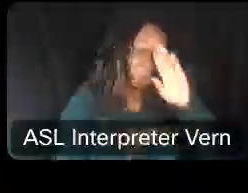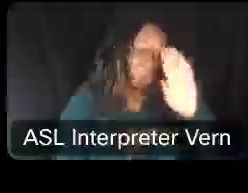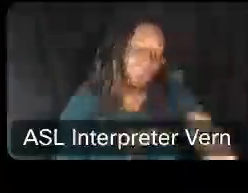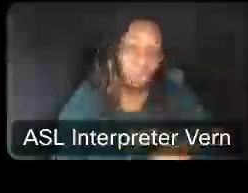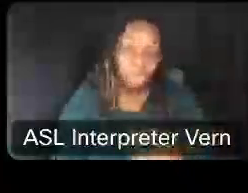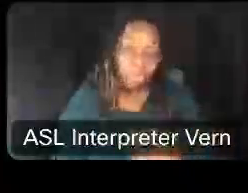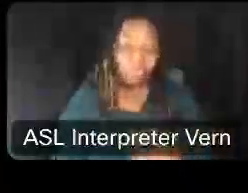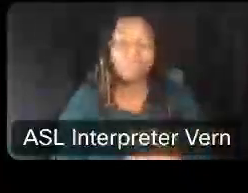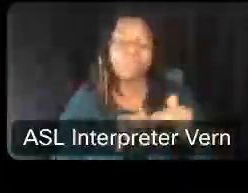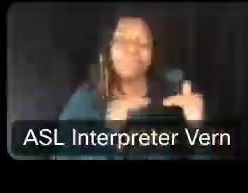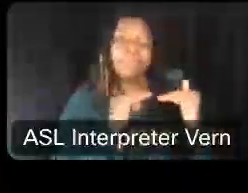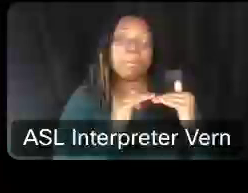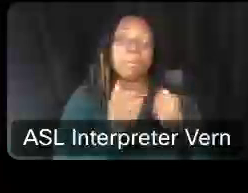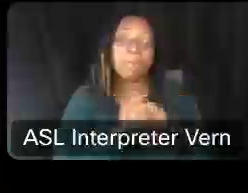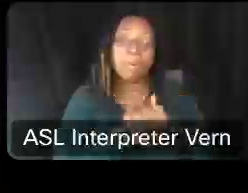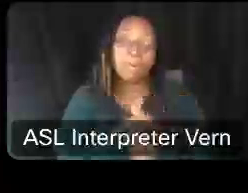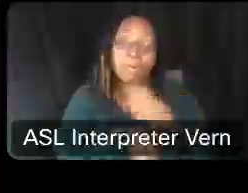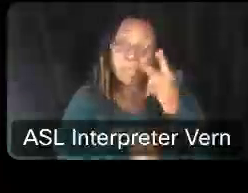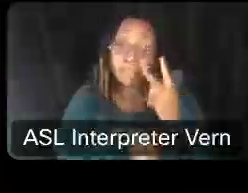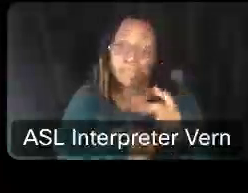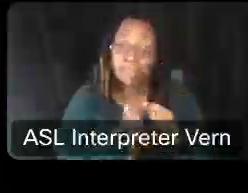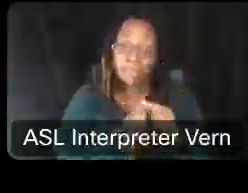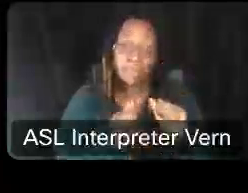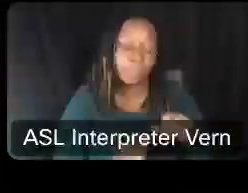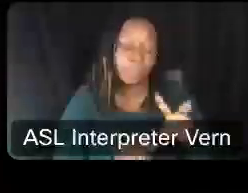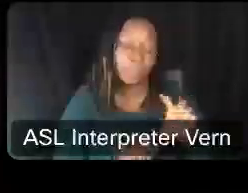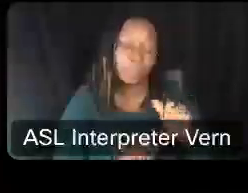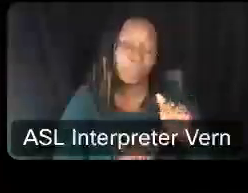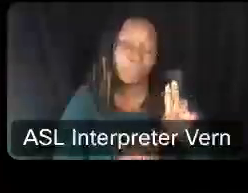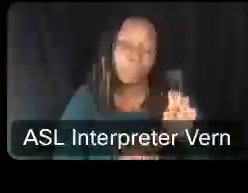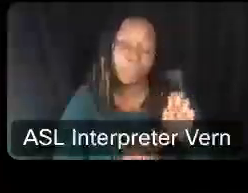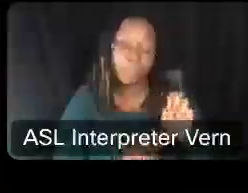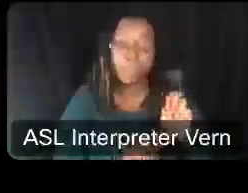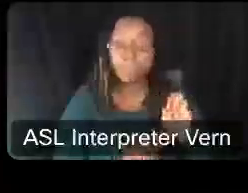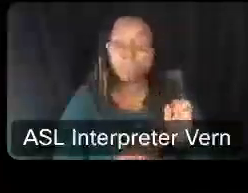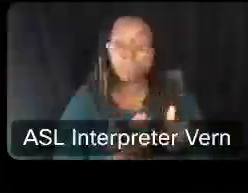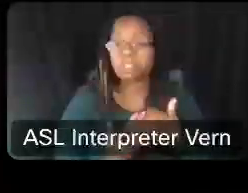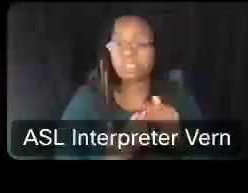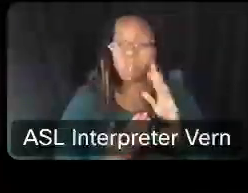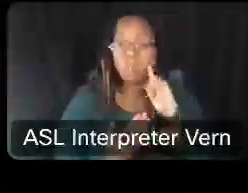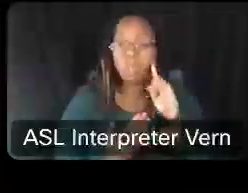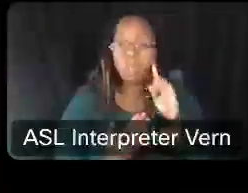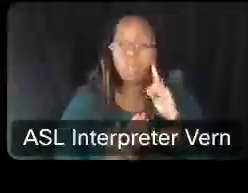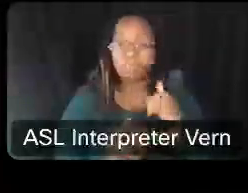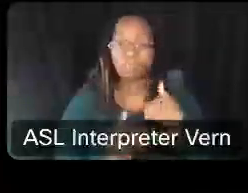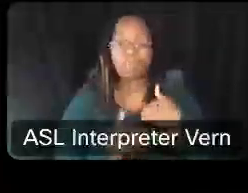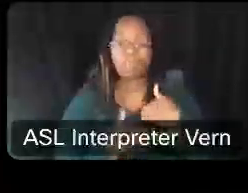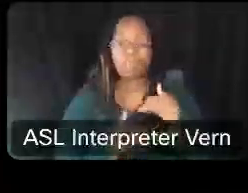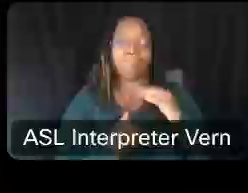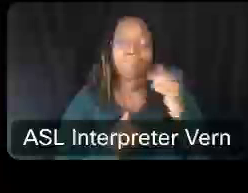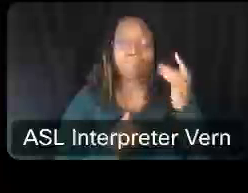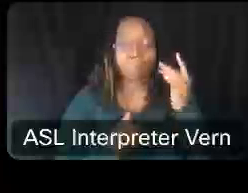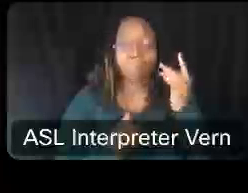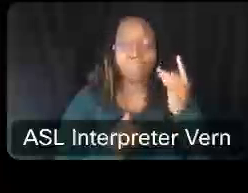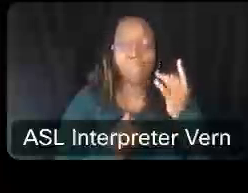peer support and the values that come with it, you could easily be asking yourselves, what does it